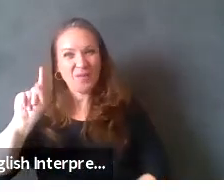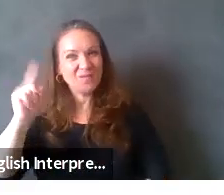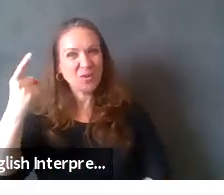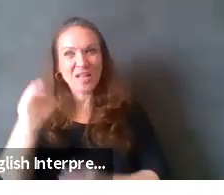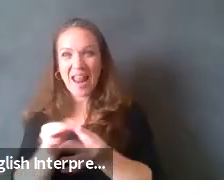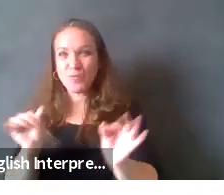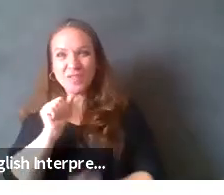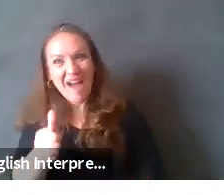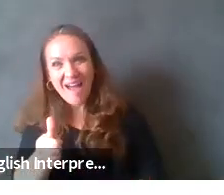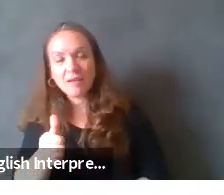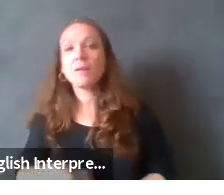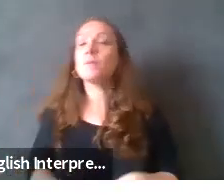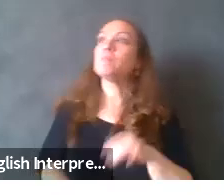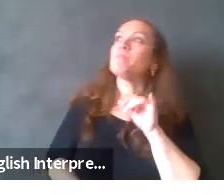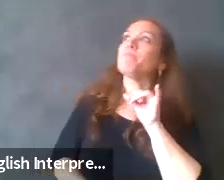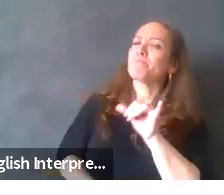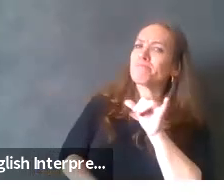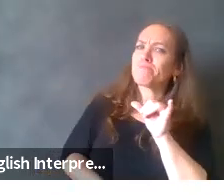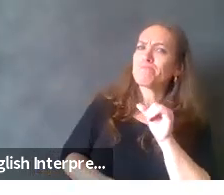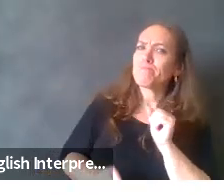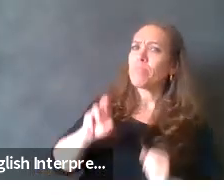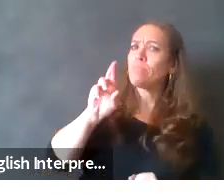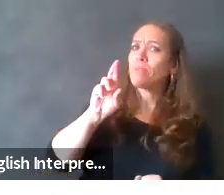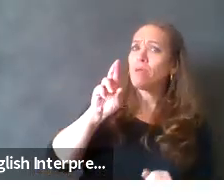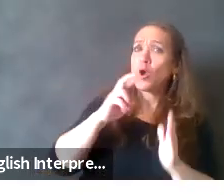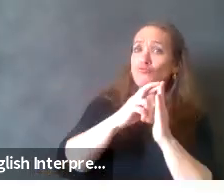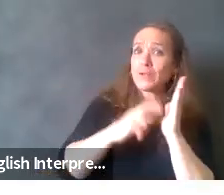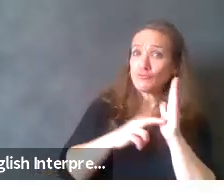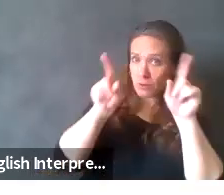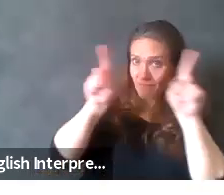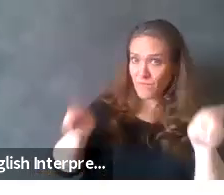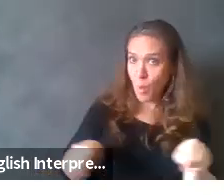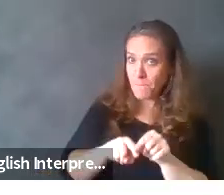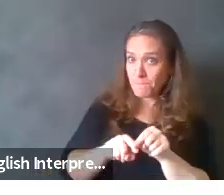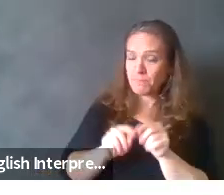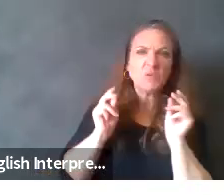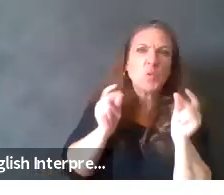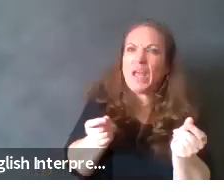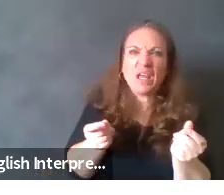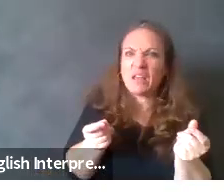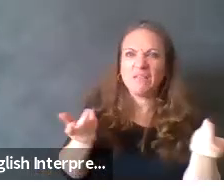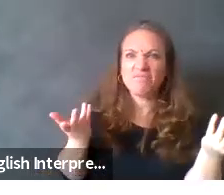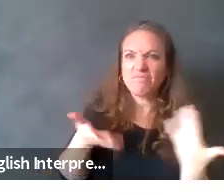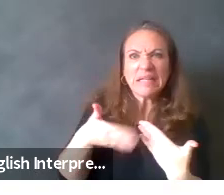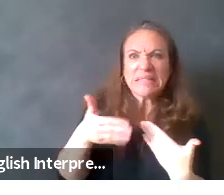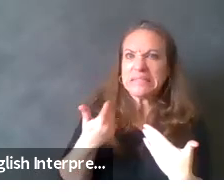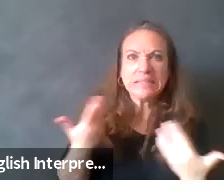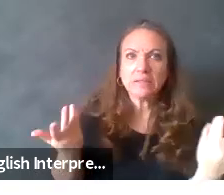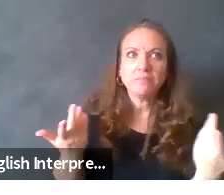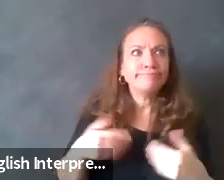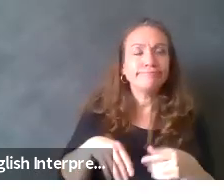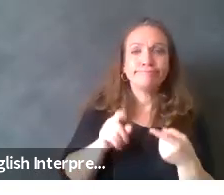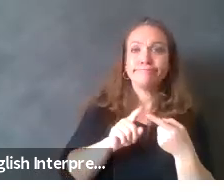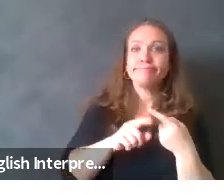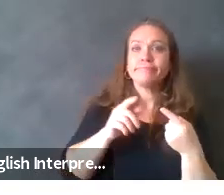The registration form, I think, is very quick and easy. It's just head of